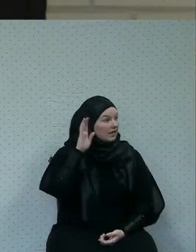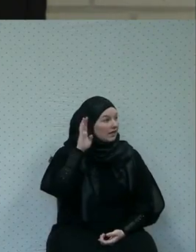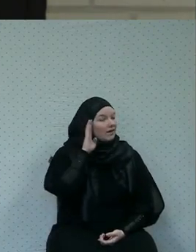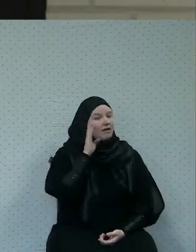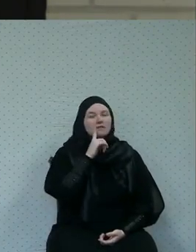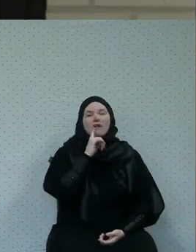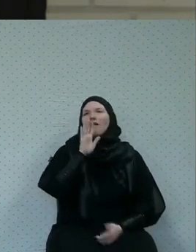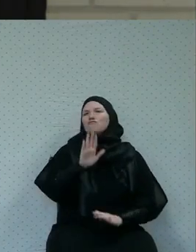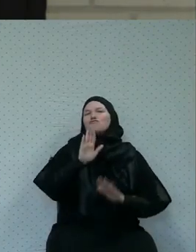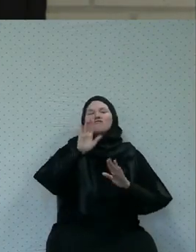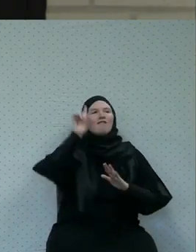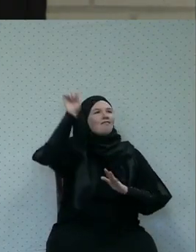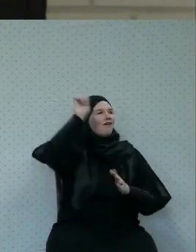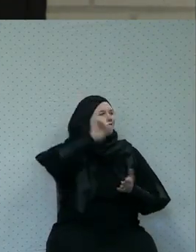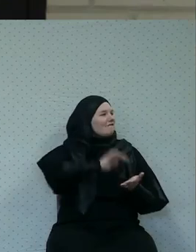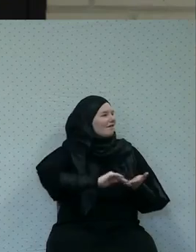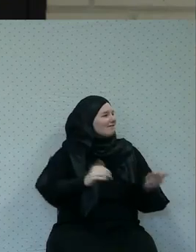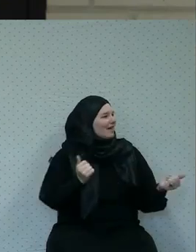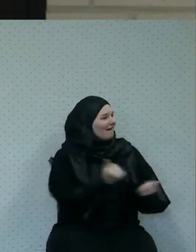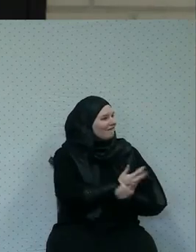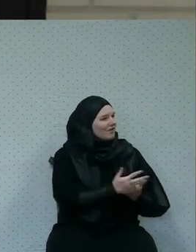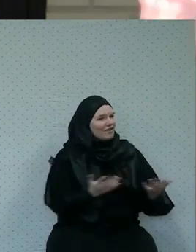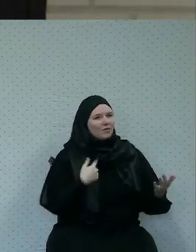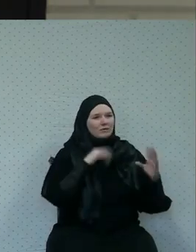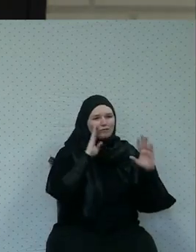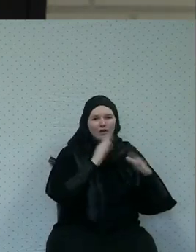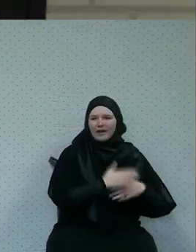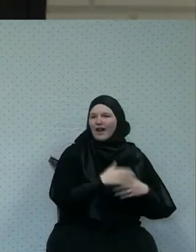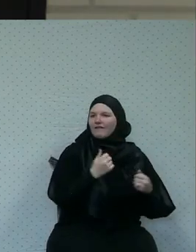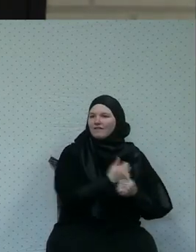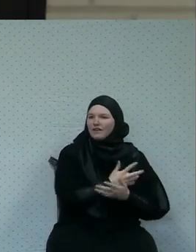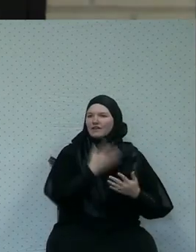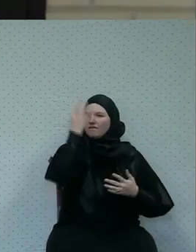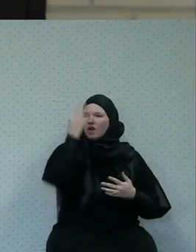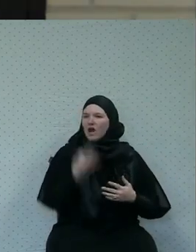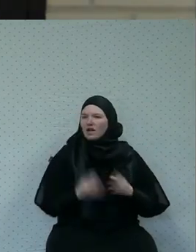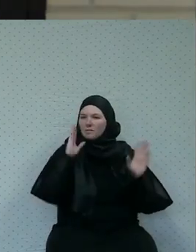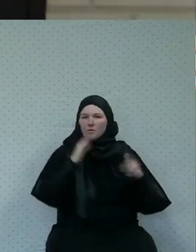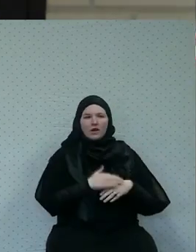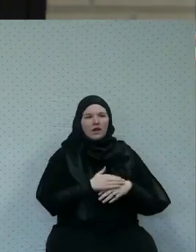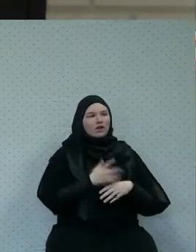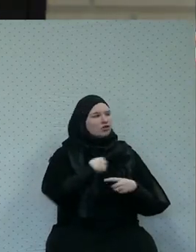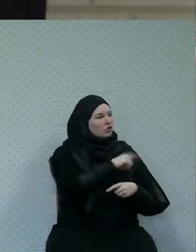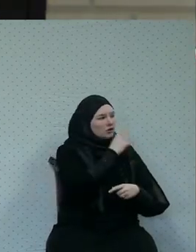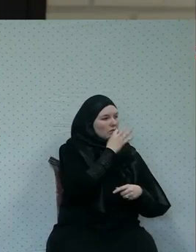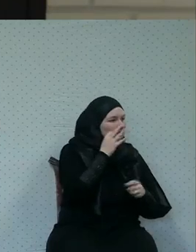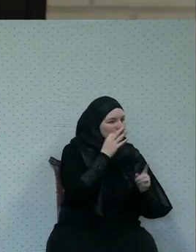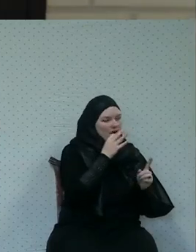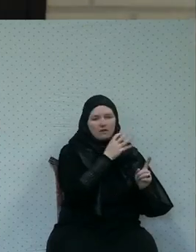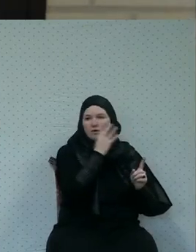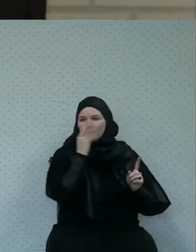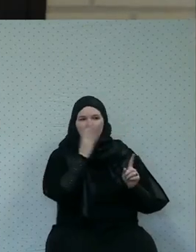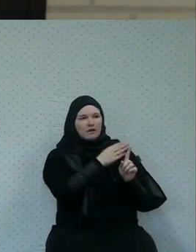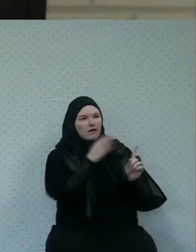great, Allah forgives everything between prayer, everything between Friday prayer, everything between Ramadan and Ramadan. But